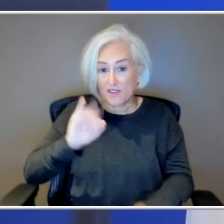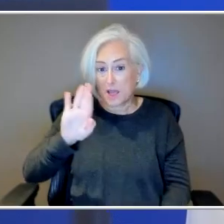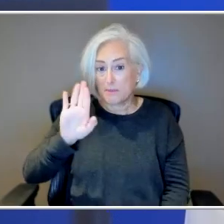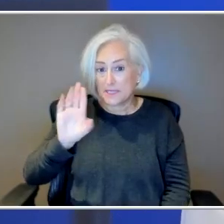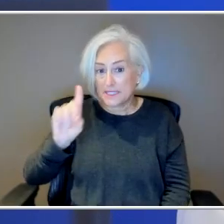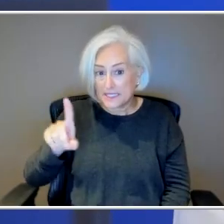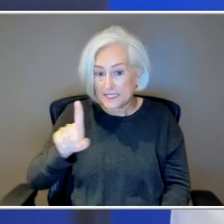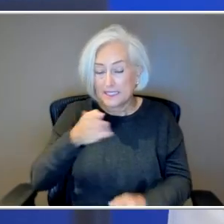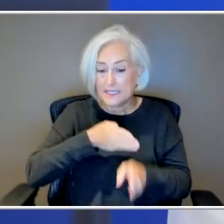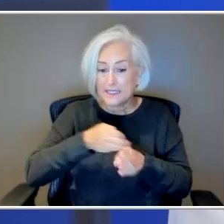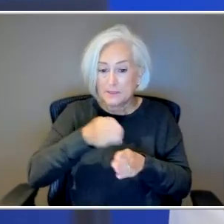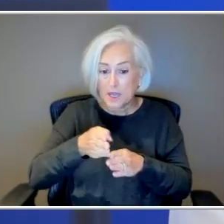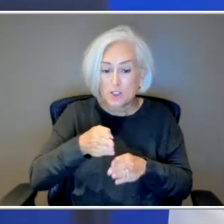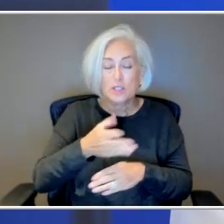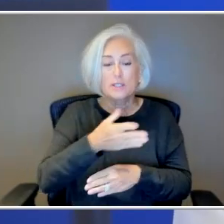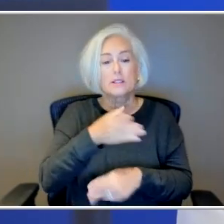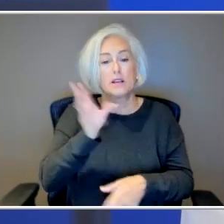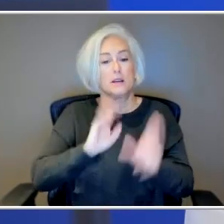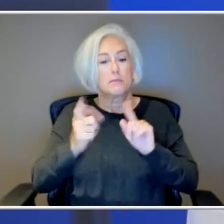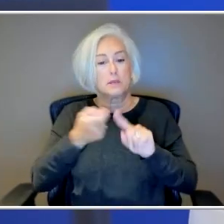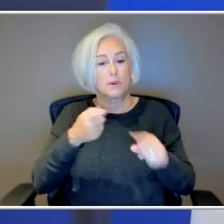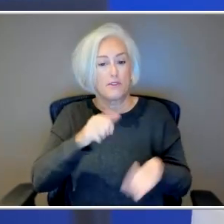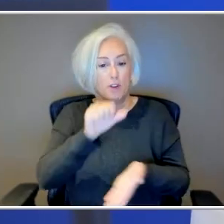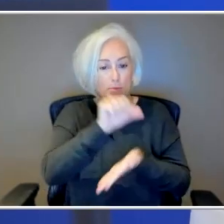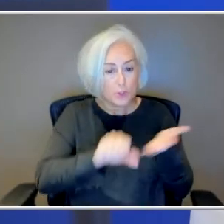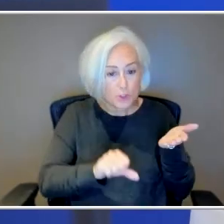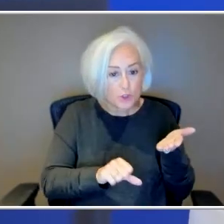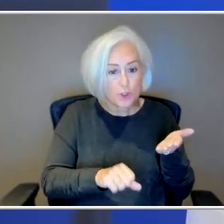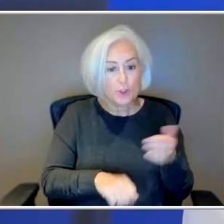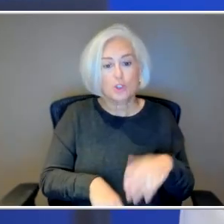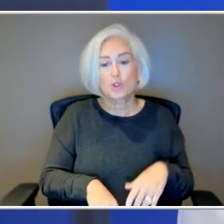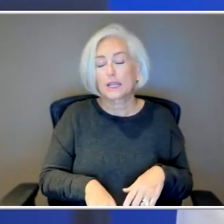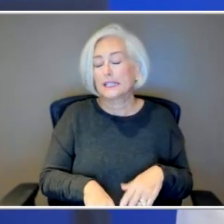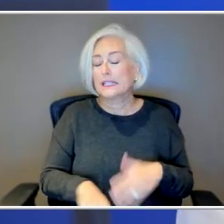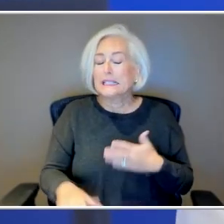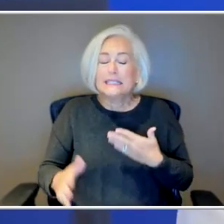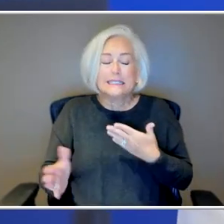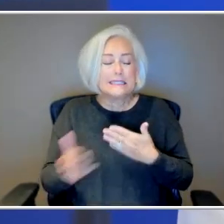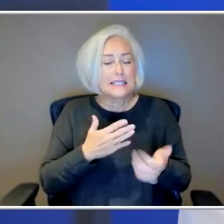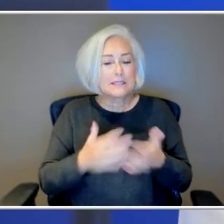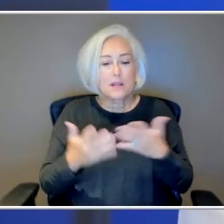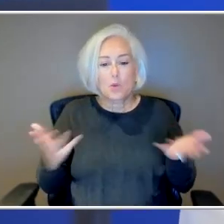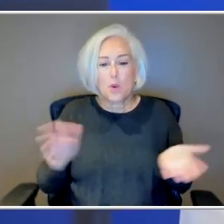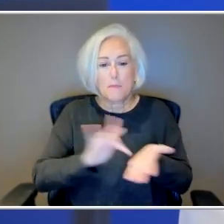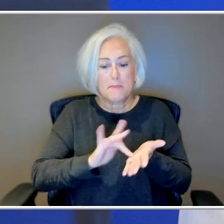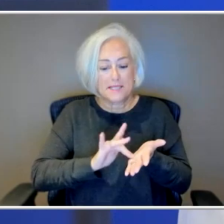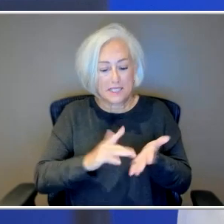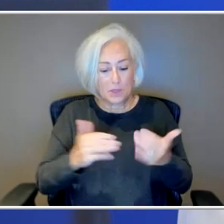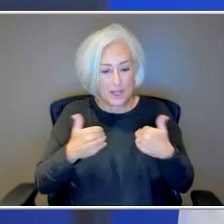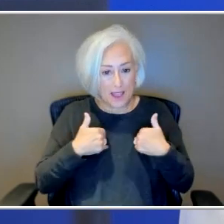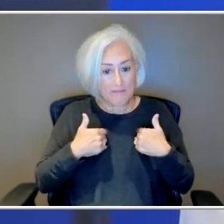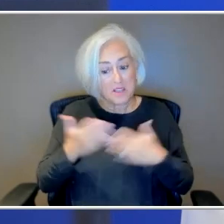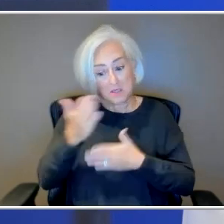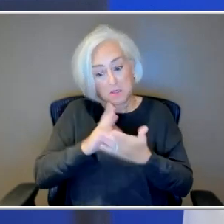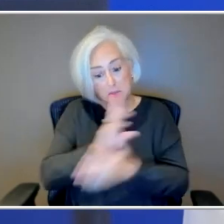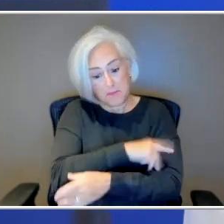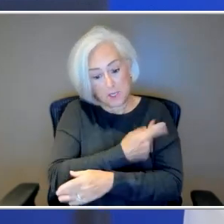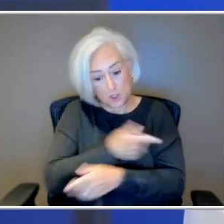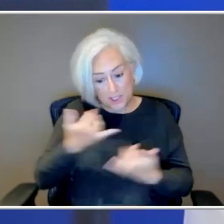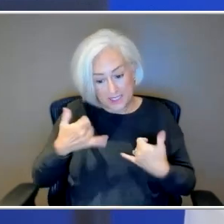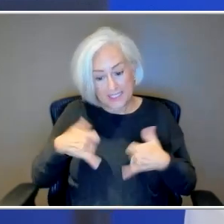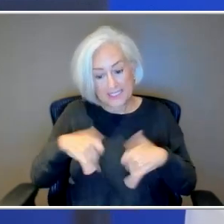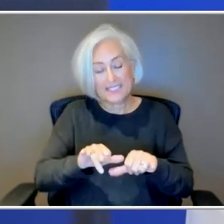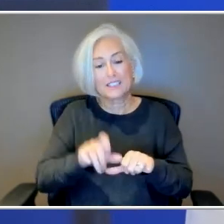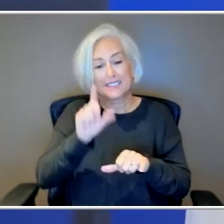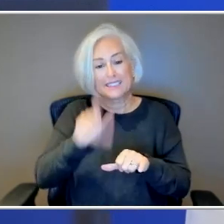from surgery. Despite all the advances we have in medications, a very small percentage of patients can still require surgery to remove their colon. And the numbers are